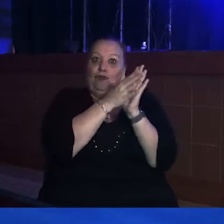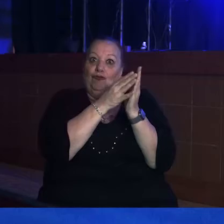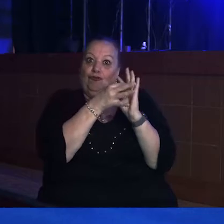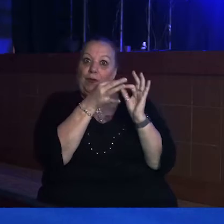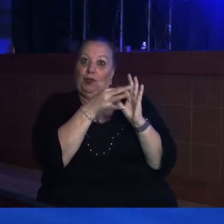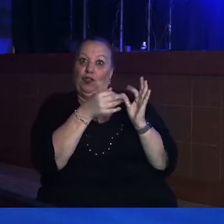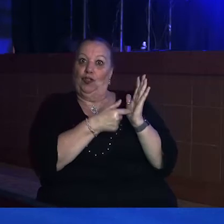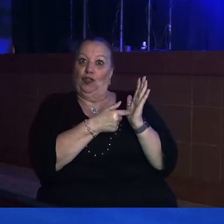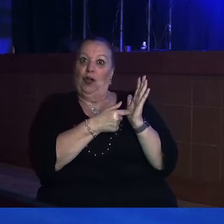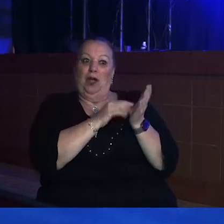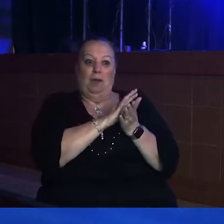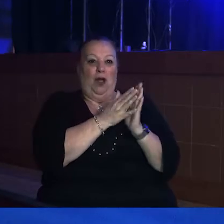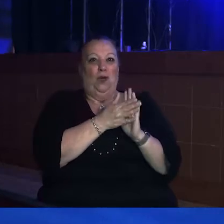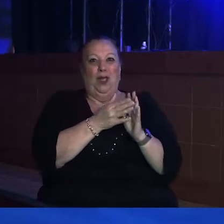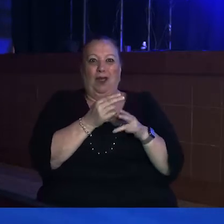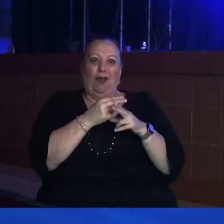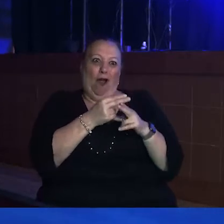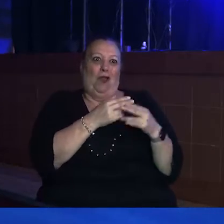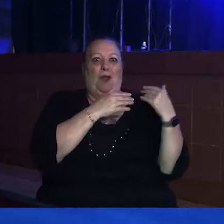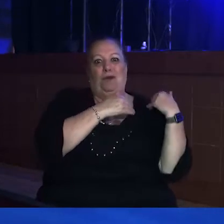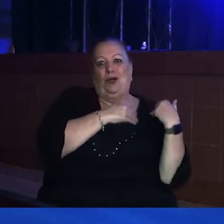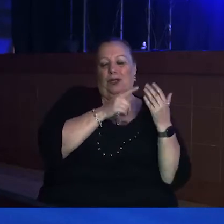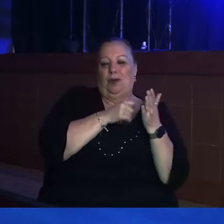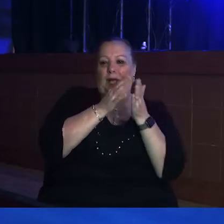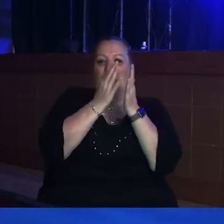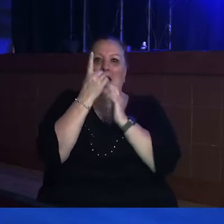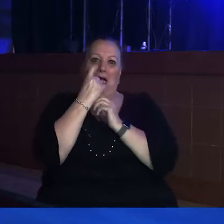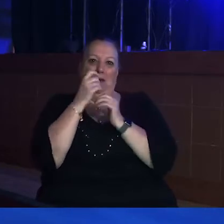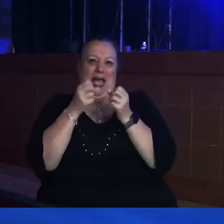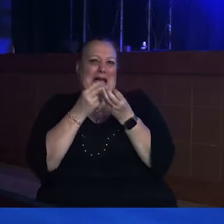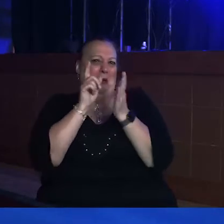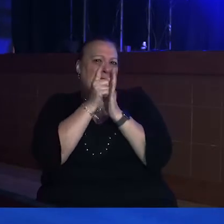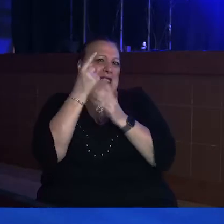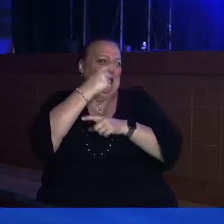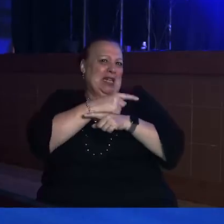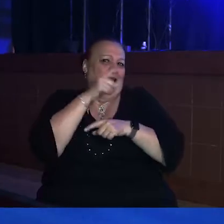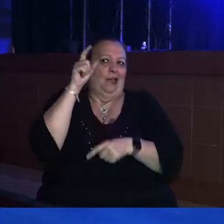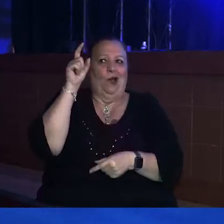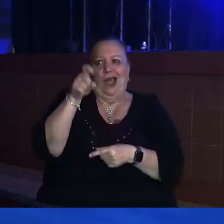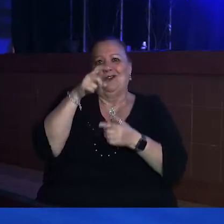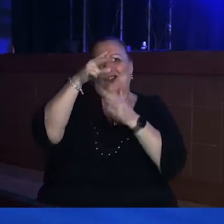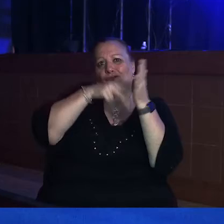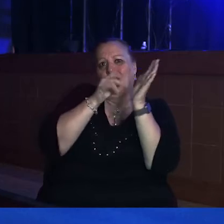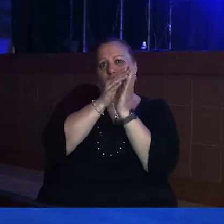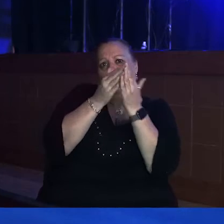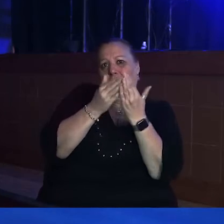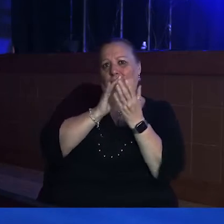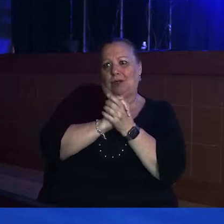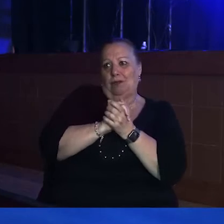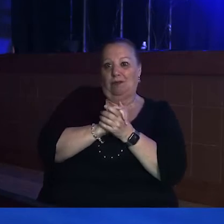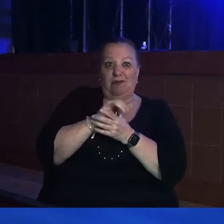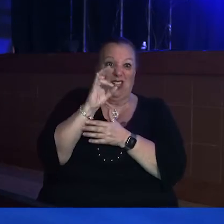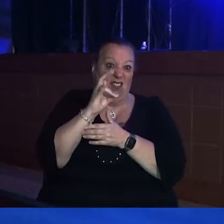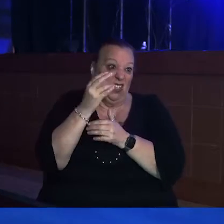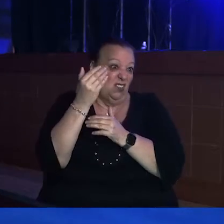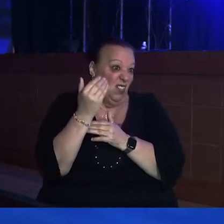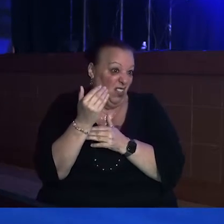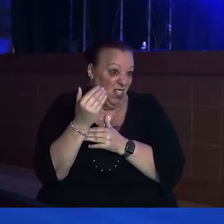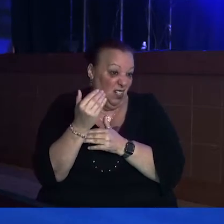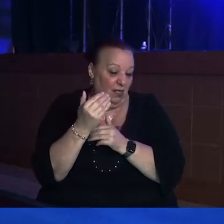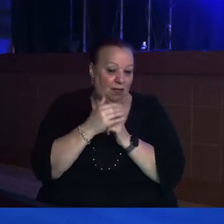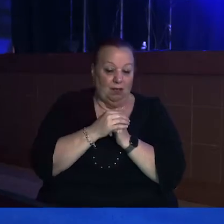a burden. Sometimes people will ask me, how many minutes a day am I supposed to read the Bible? 7? 15? Ortberg